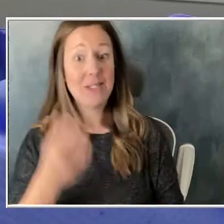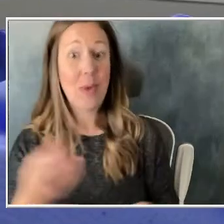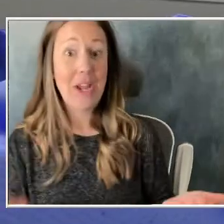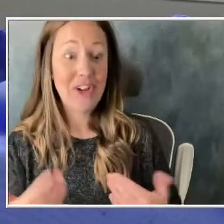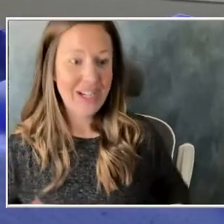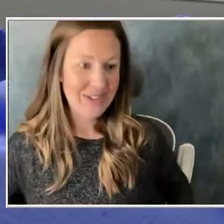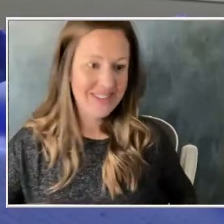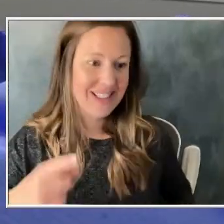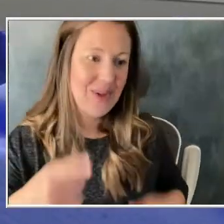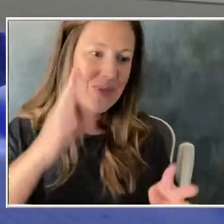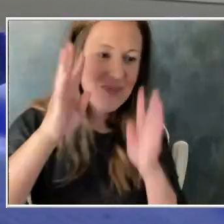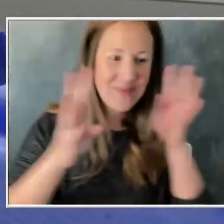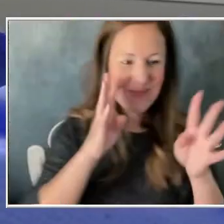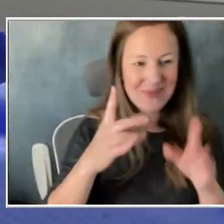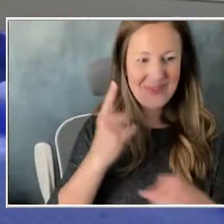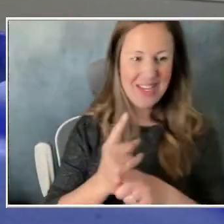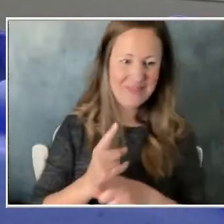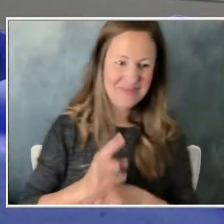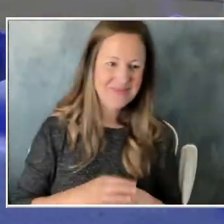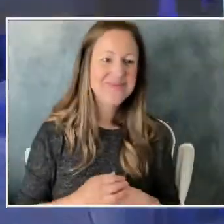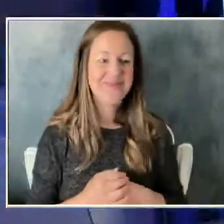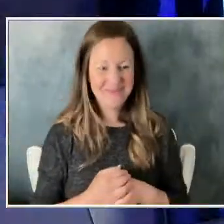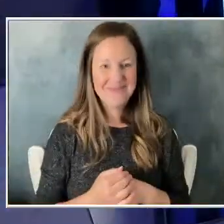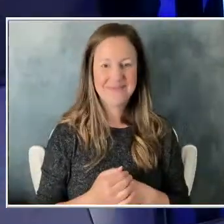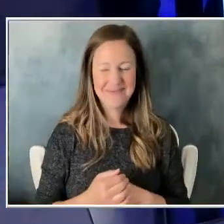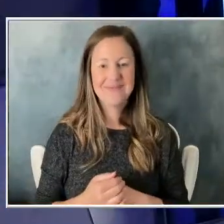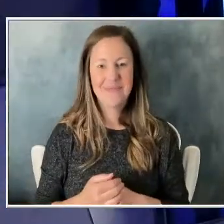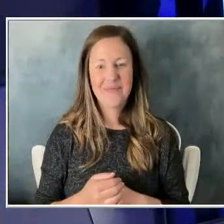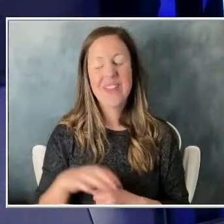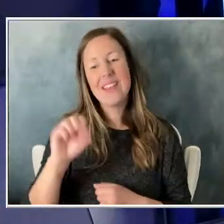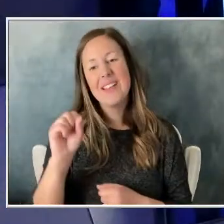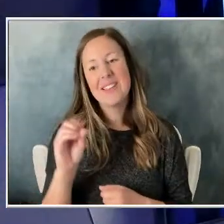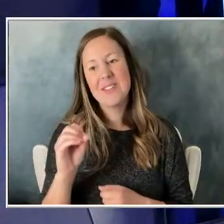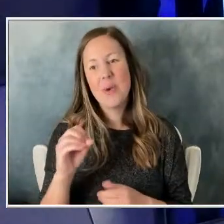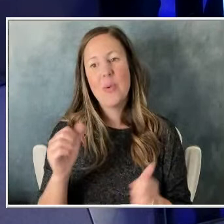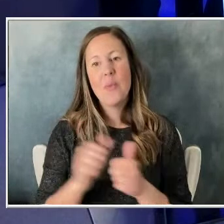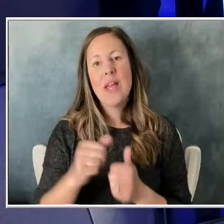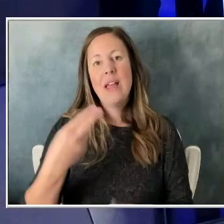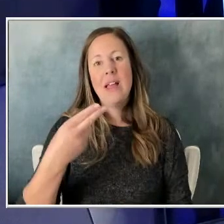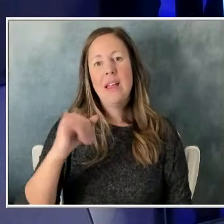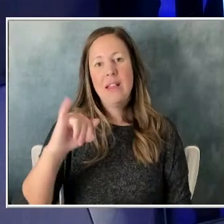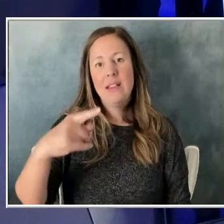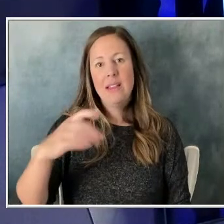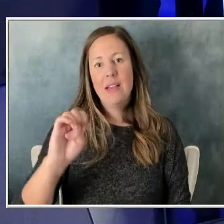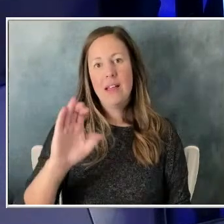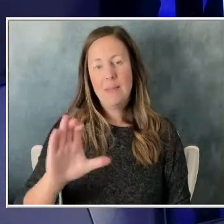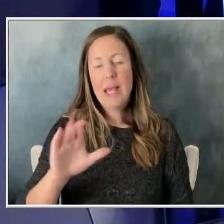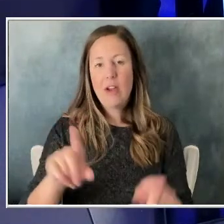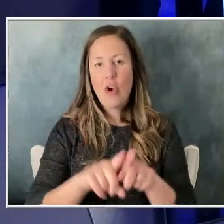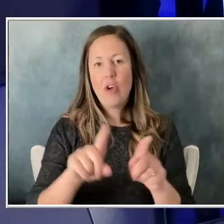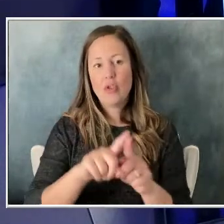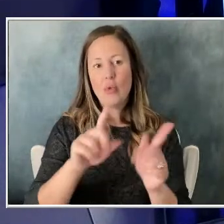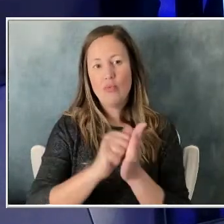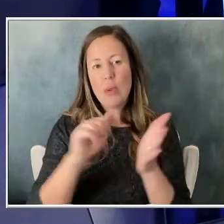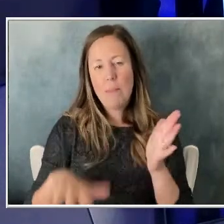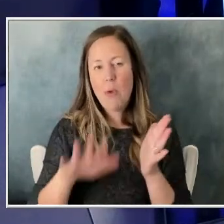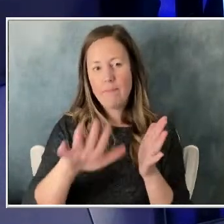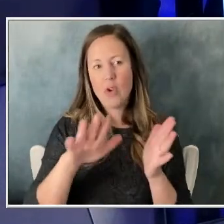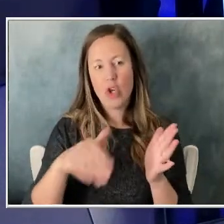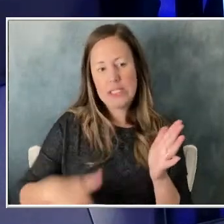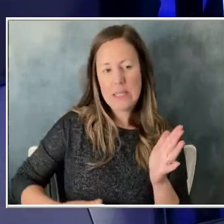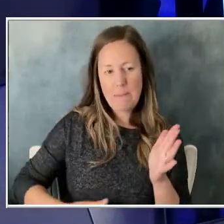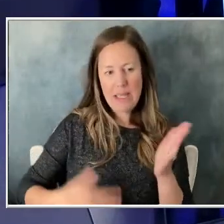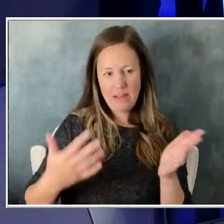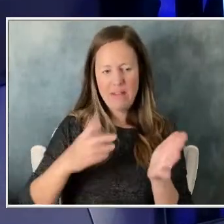like Anna comes to the table. So along with HIPEC, you also removed Anna's stomach. Dr. Sun, some patients might